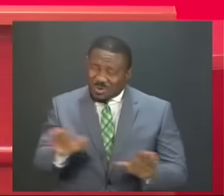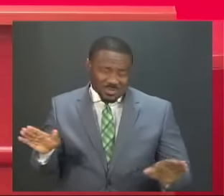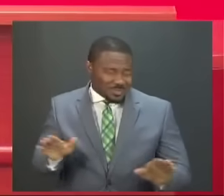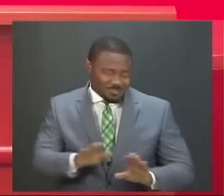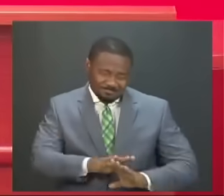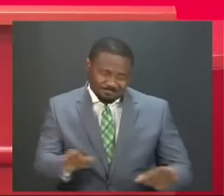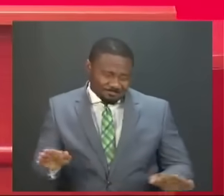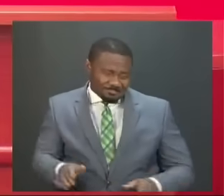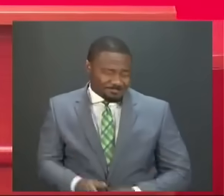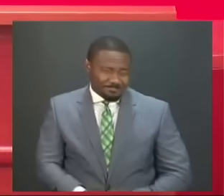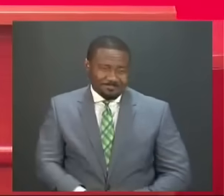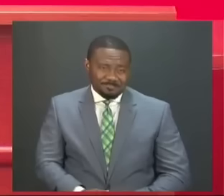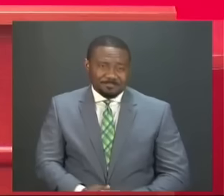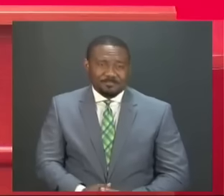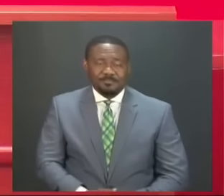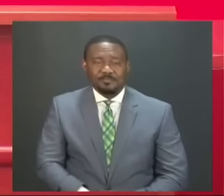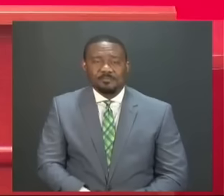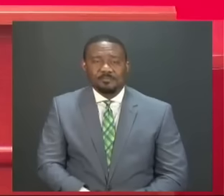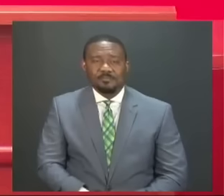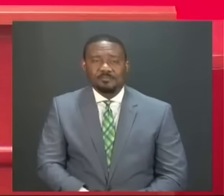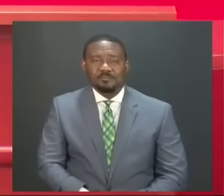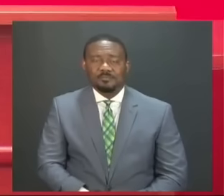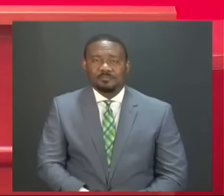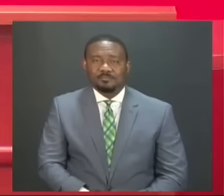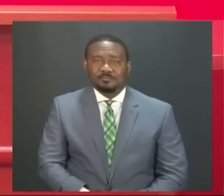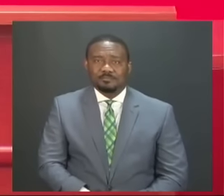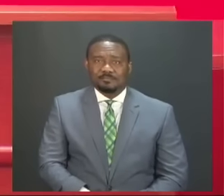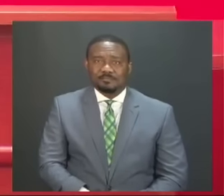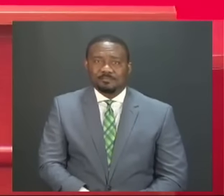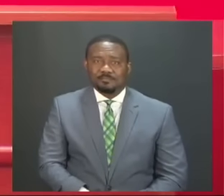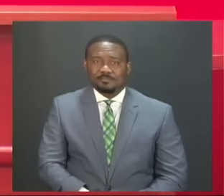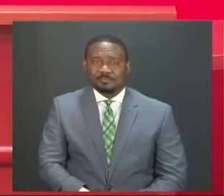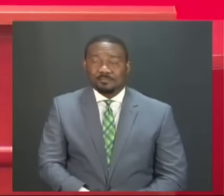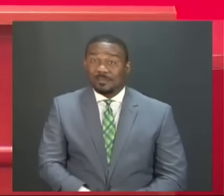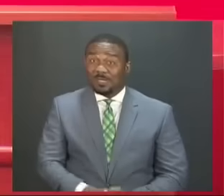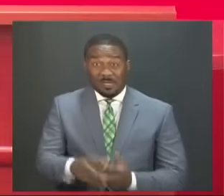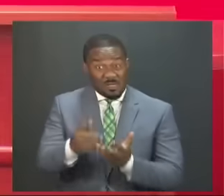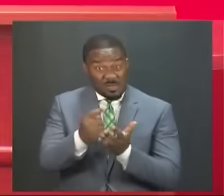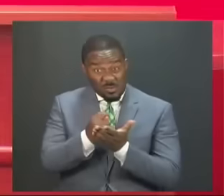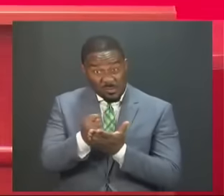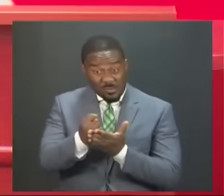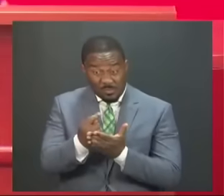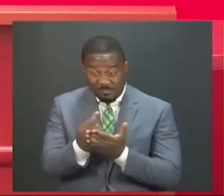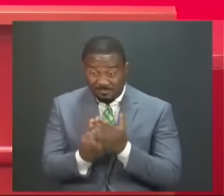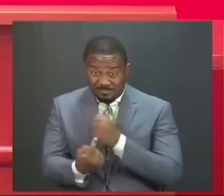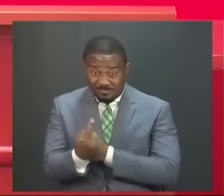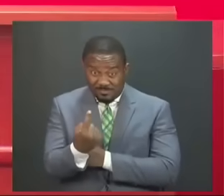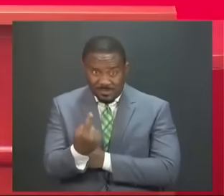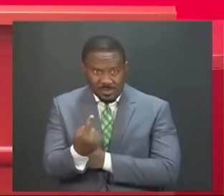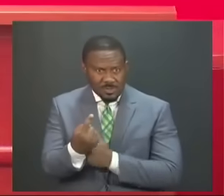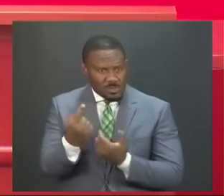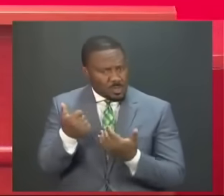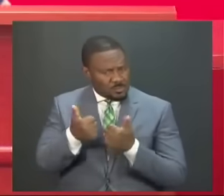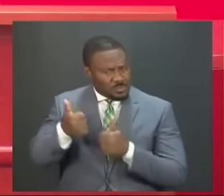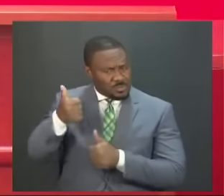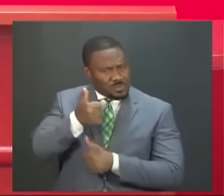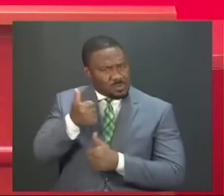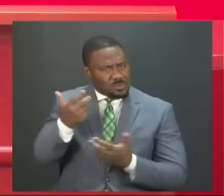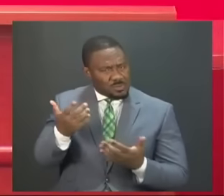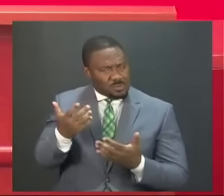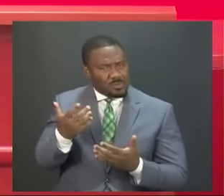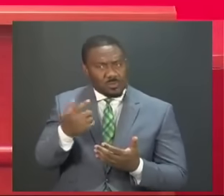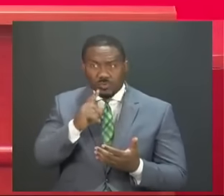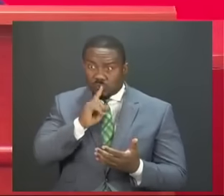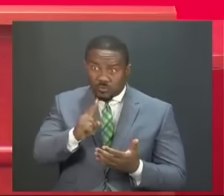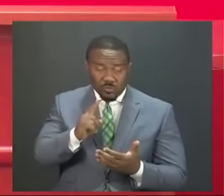Honourable members, the truth is only one. There are seniors in this house who attest to the